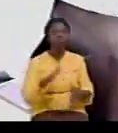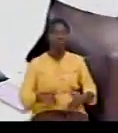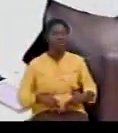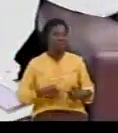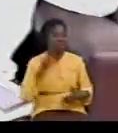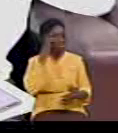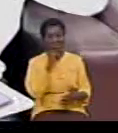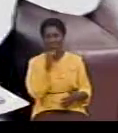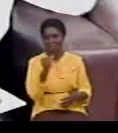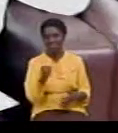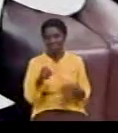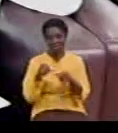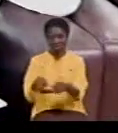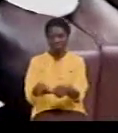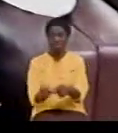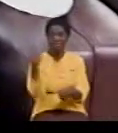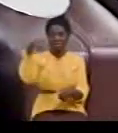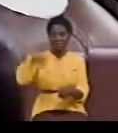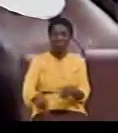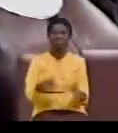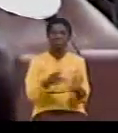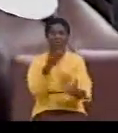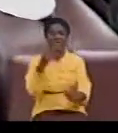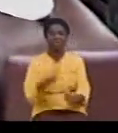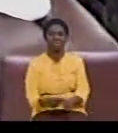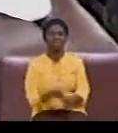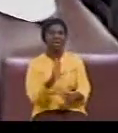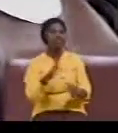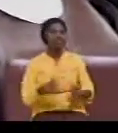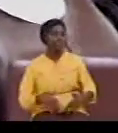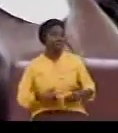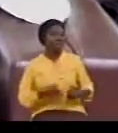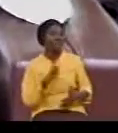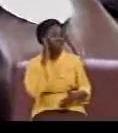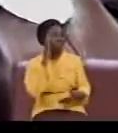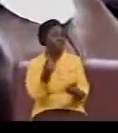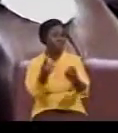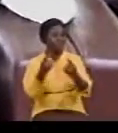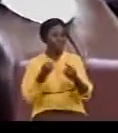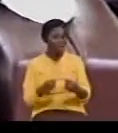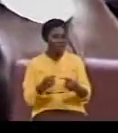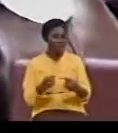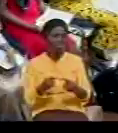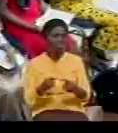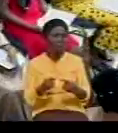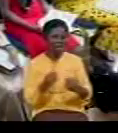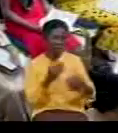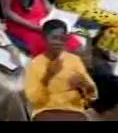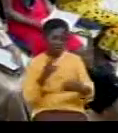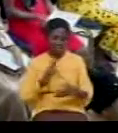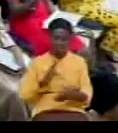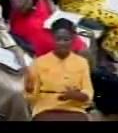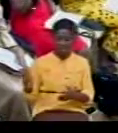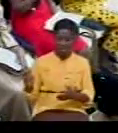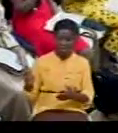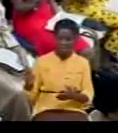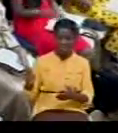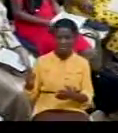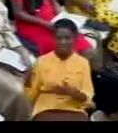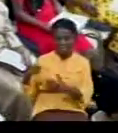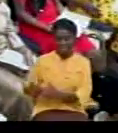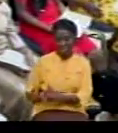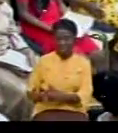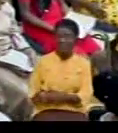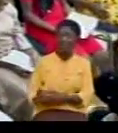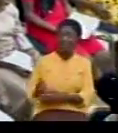remain upside down. Your life will come right side up.